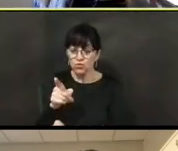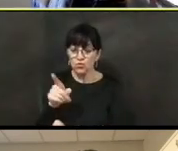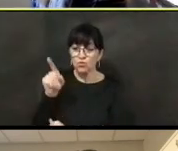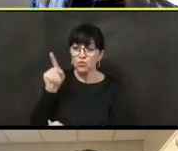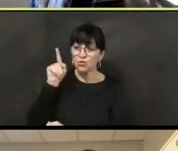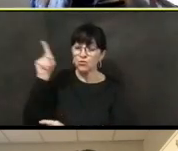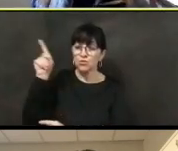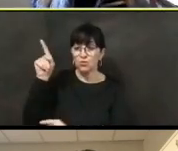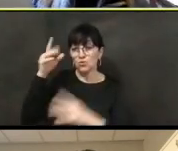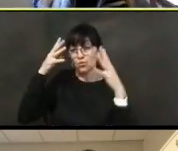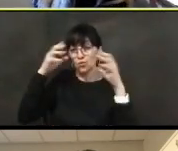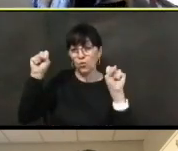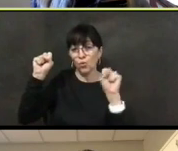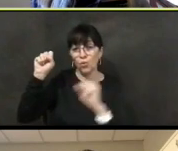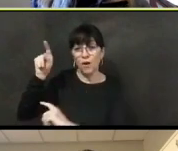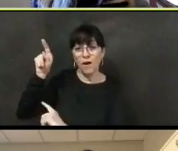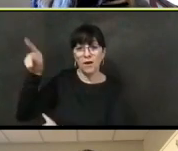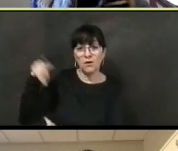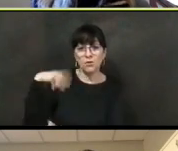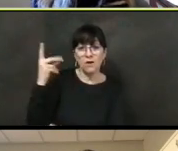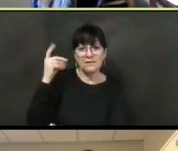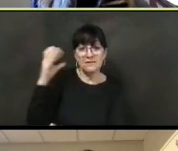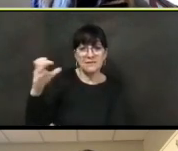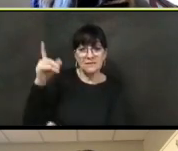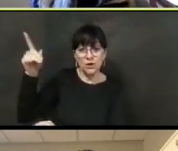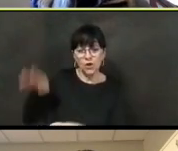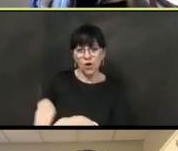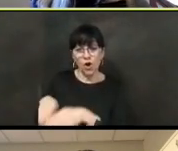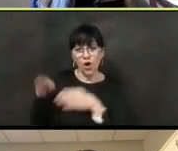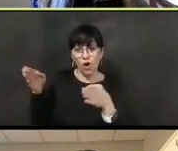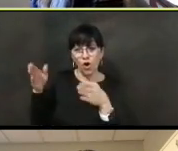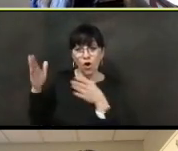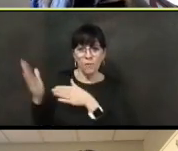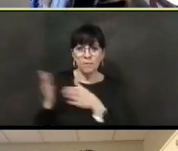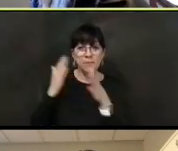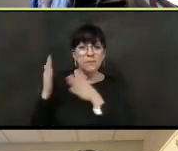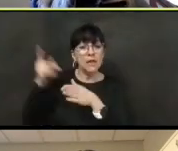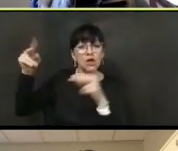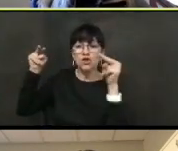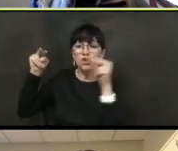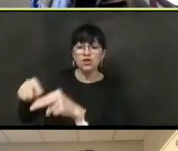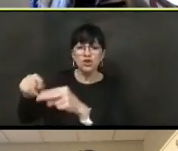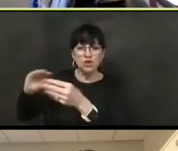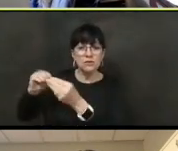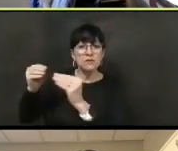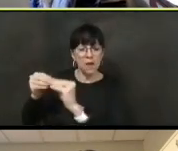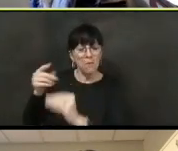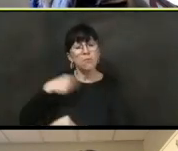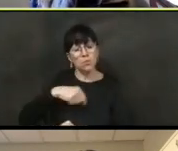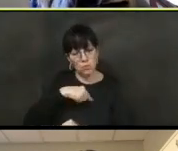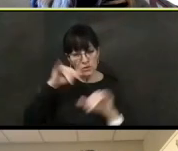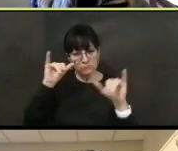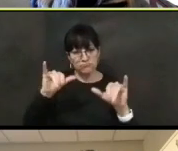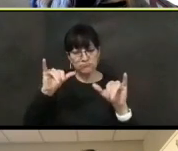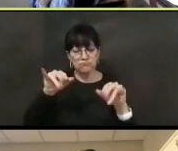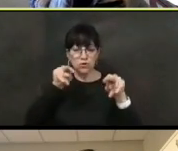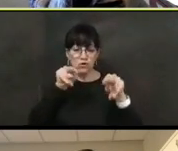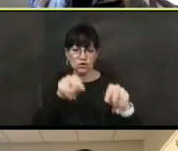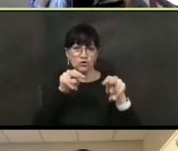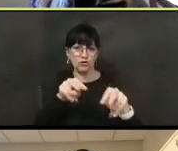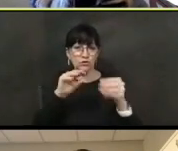had suggested that we look at cases, and we will look at cases continuously long term. As we're